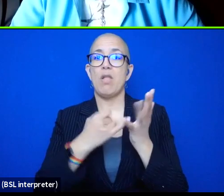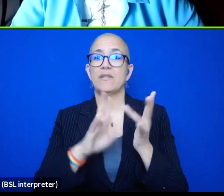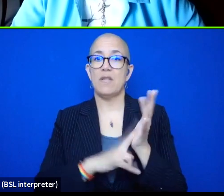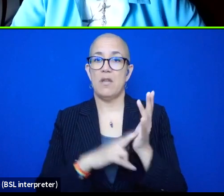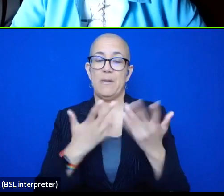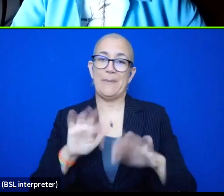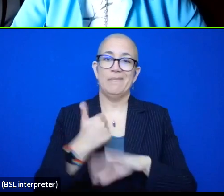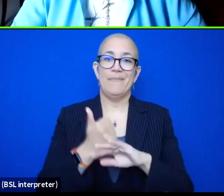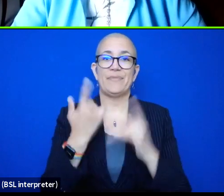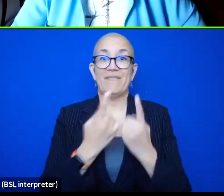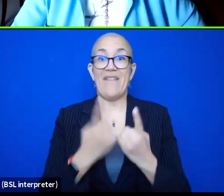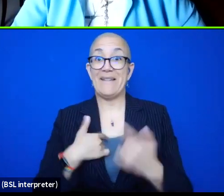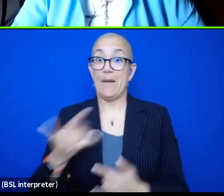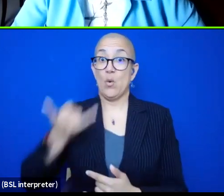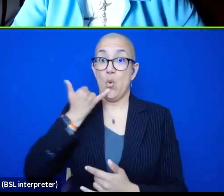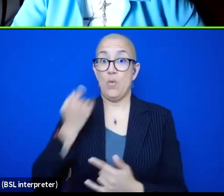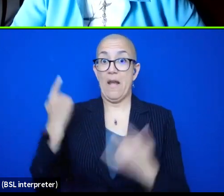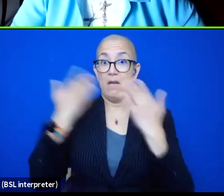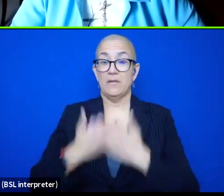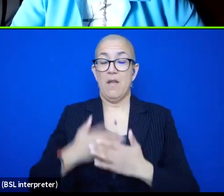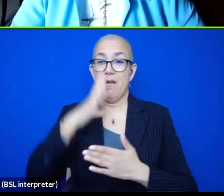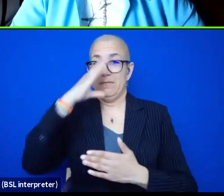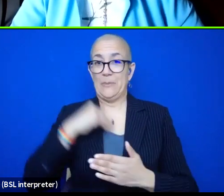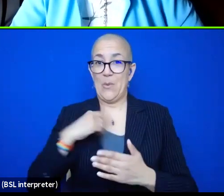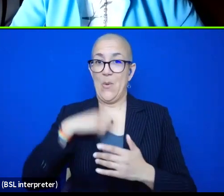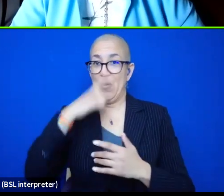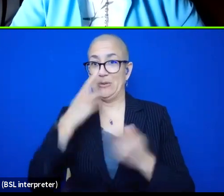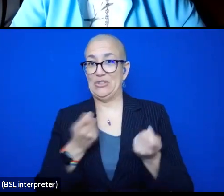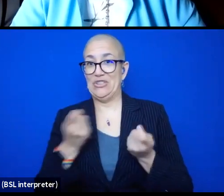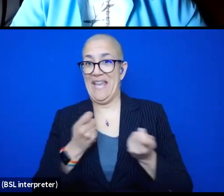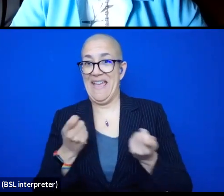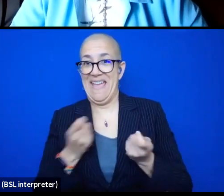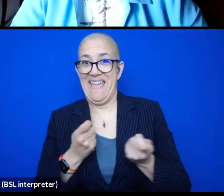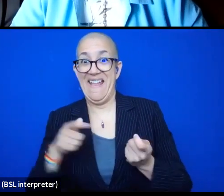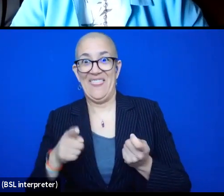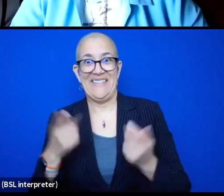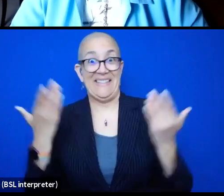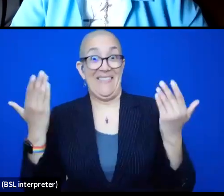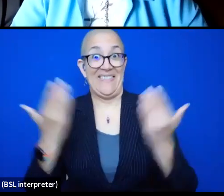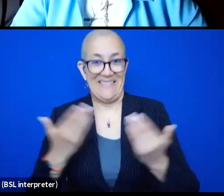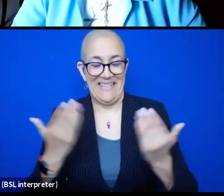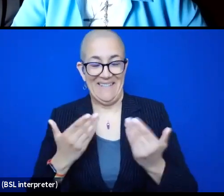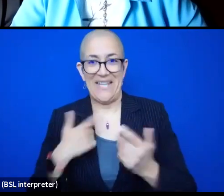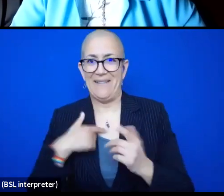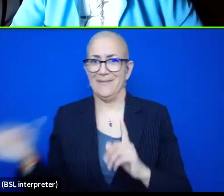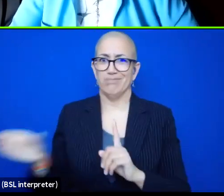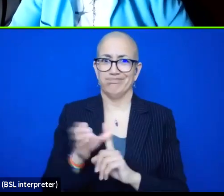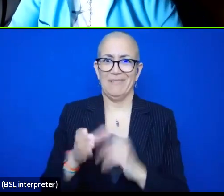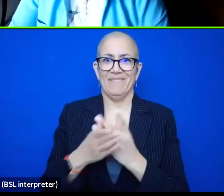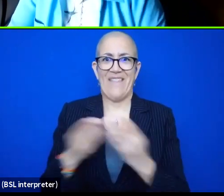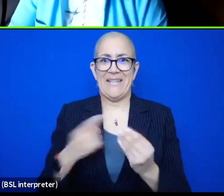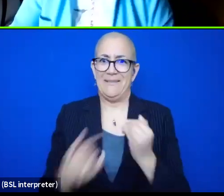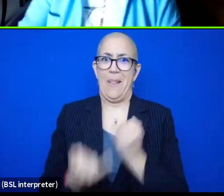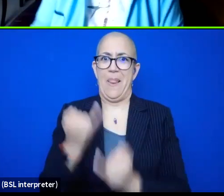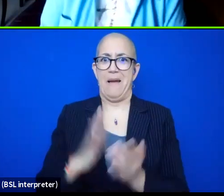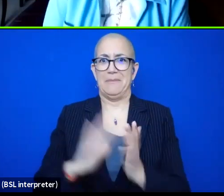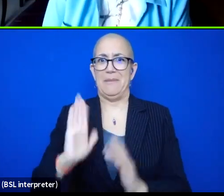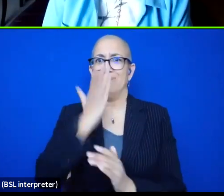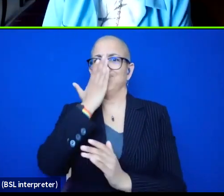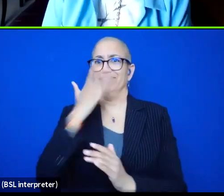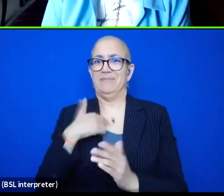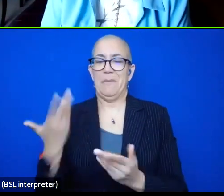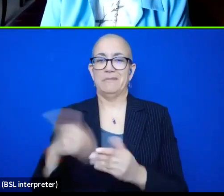for calling me last night to tell me there was a vacancy to chair this evening, so I'm privileged to be able to fill it, although rather at the last notice. But of course,